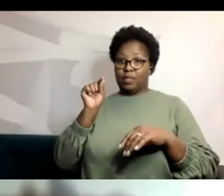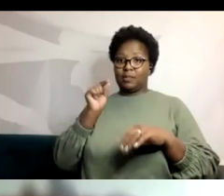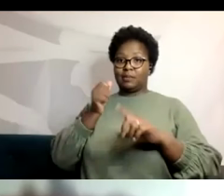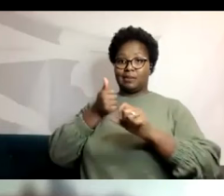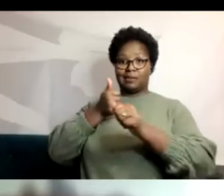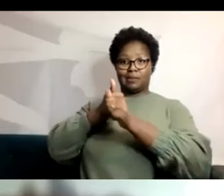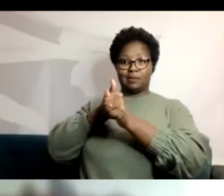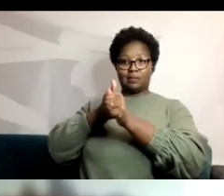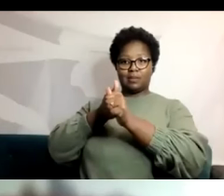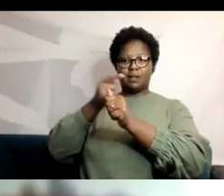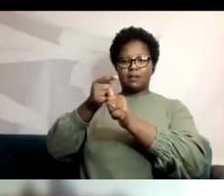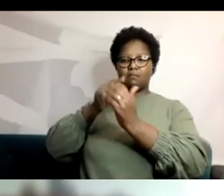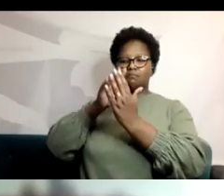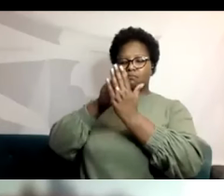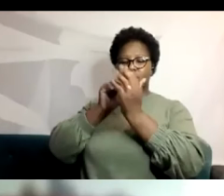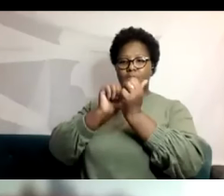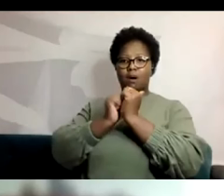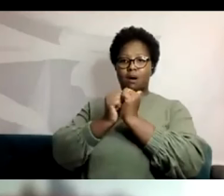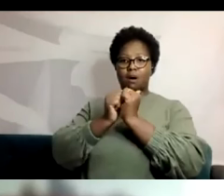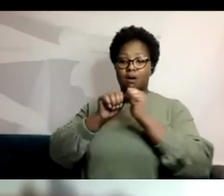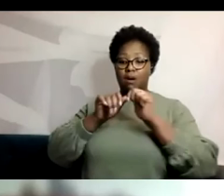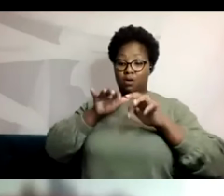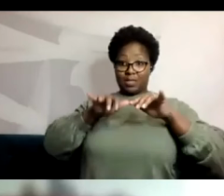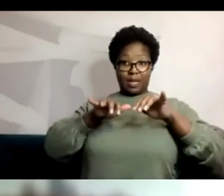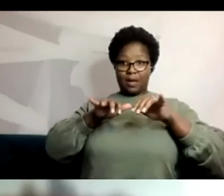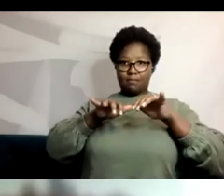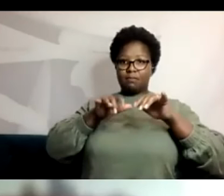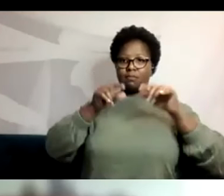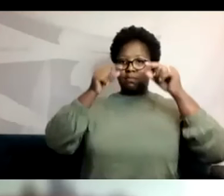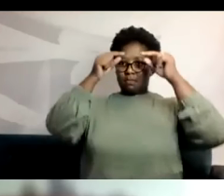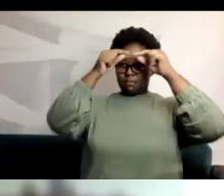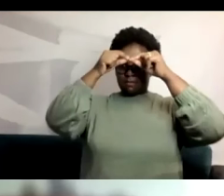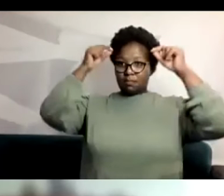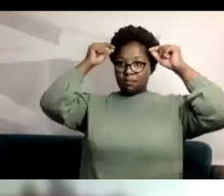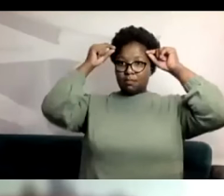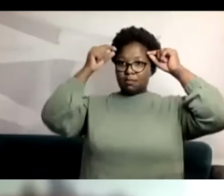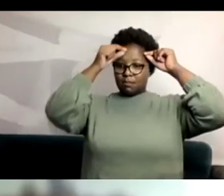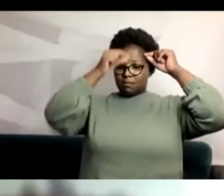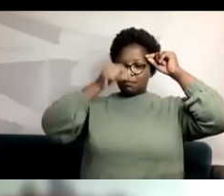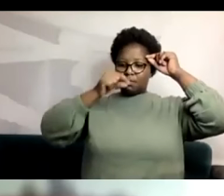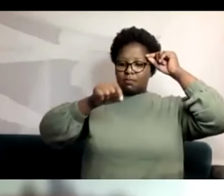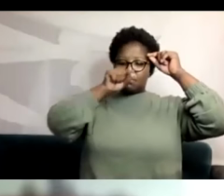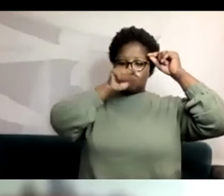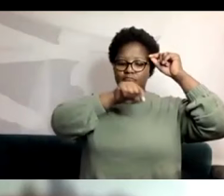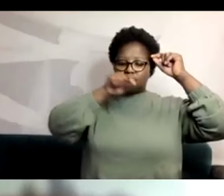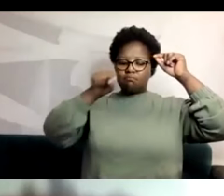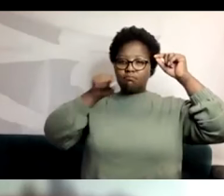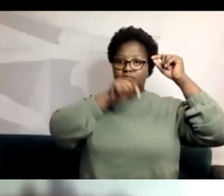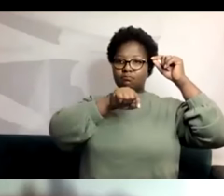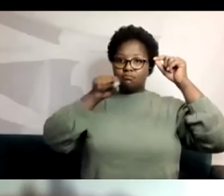type using a head wand, and she continues to use this today.